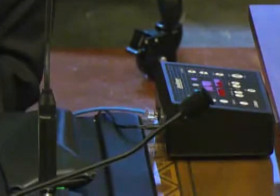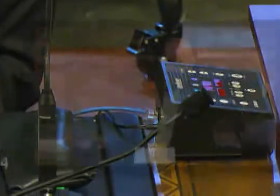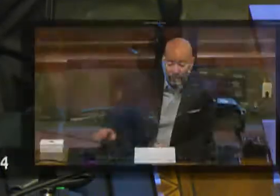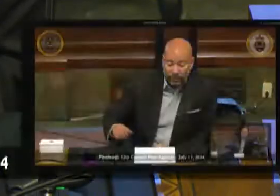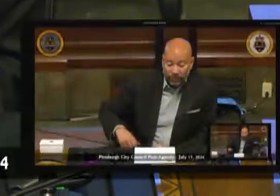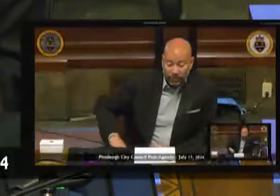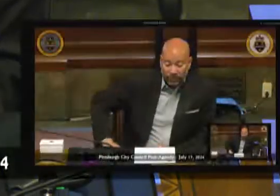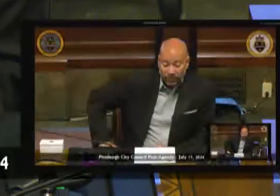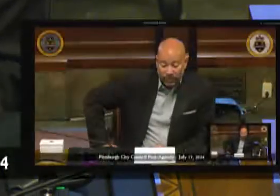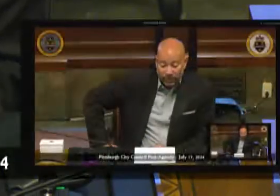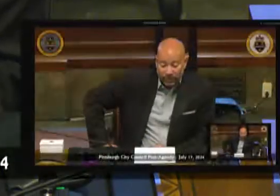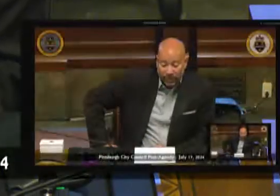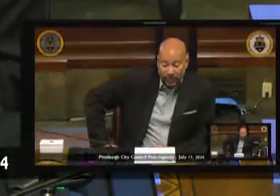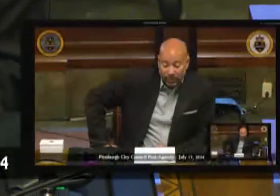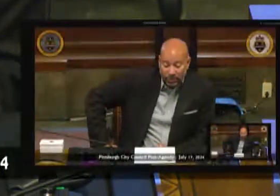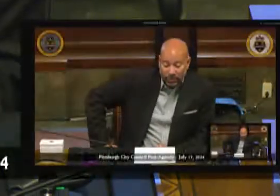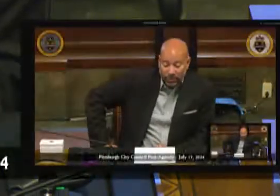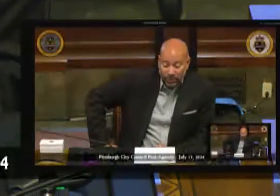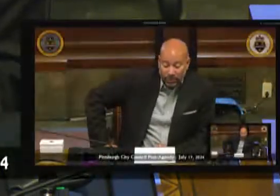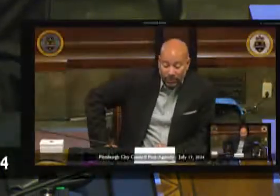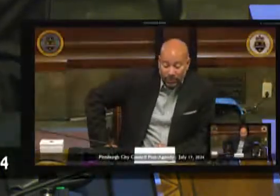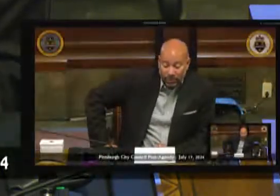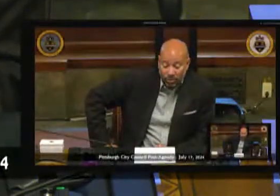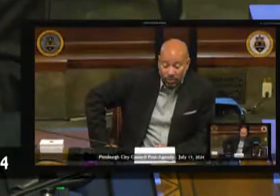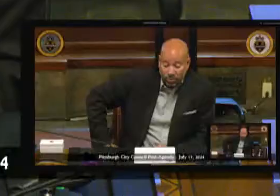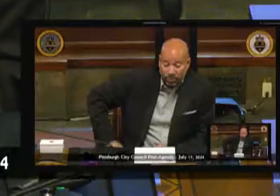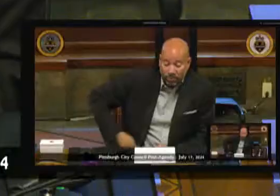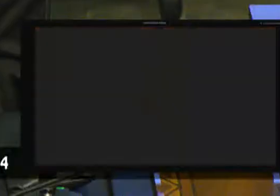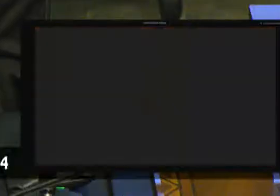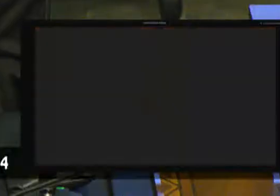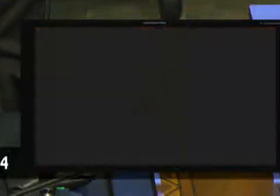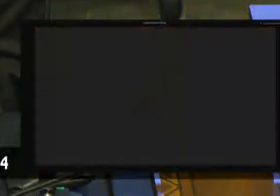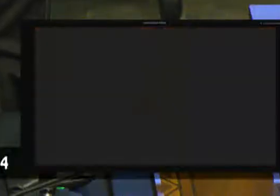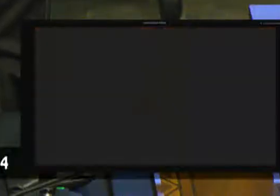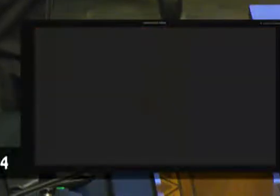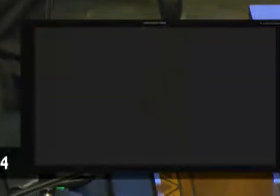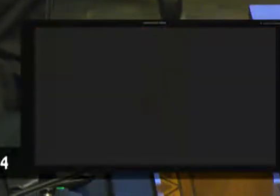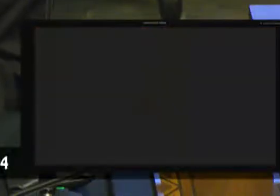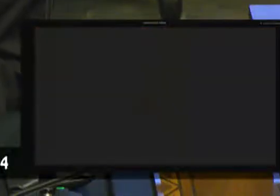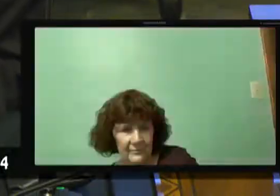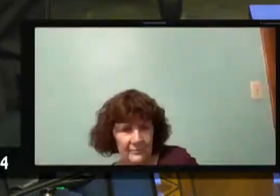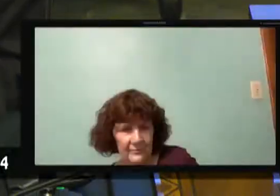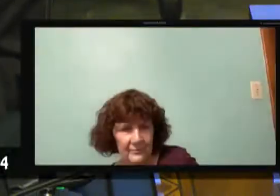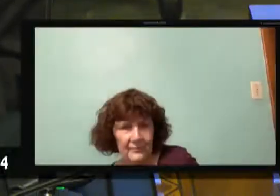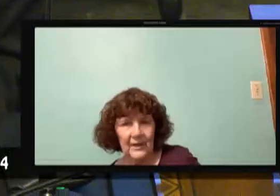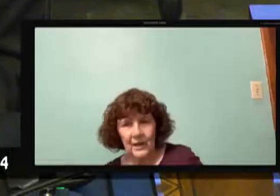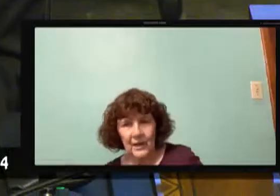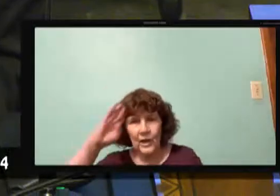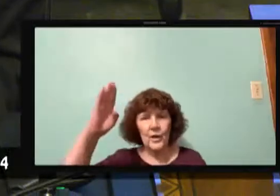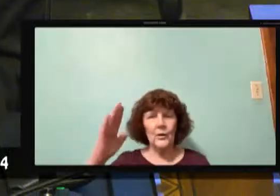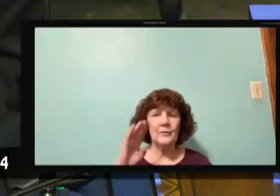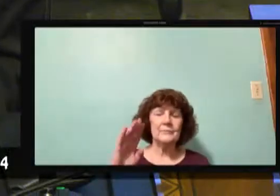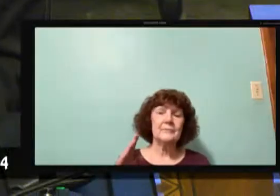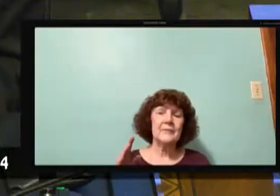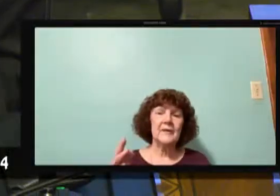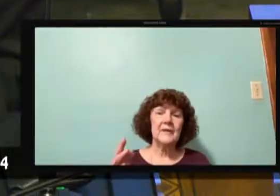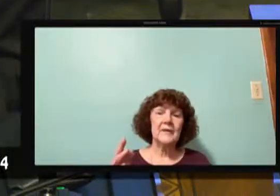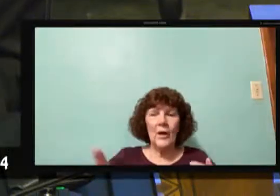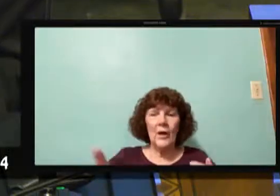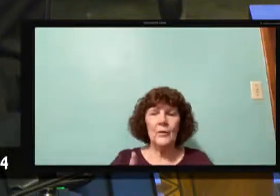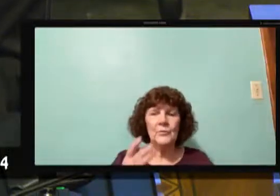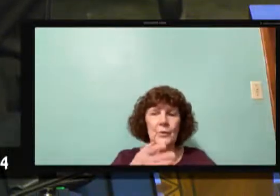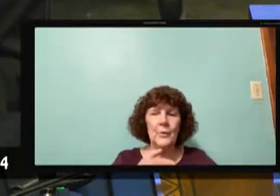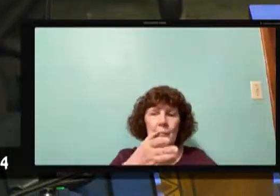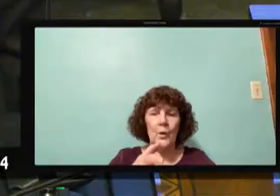So good afternoon and welcome to today's post agenda on the Controller's Report on Procurement Waivers. If the Controller's Office would come